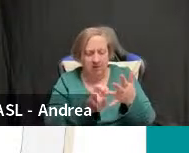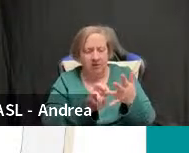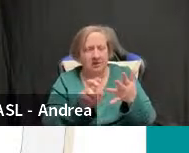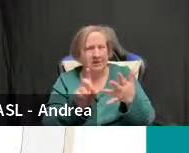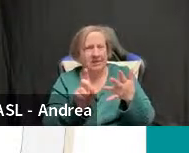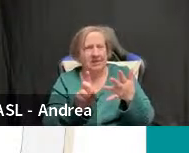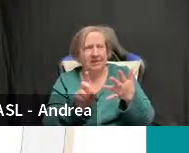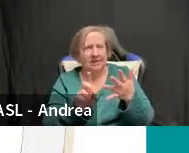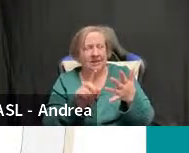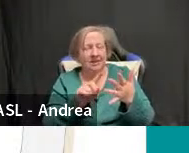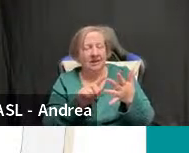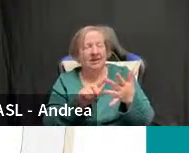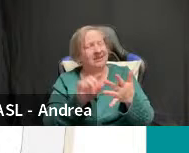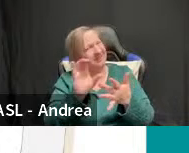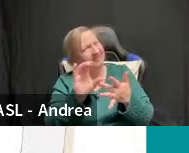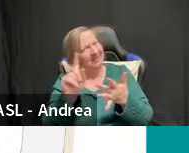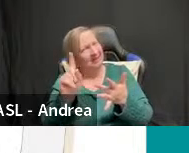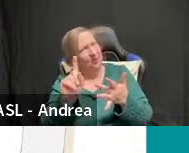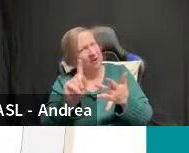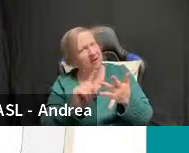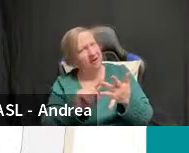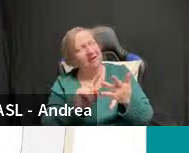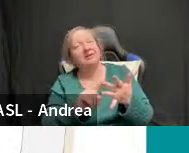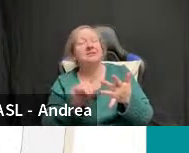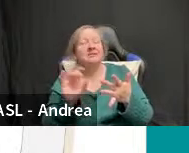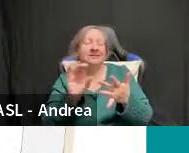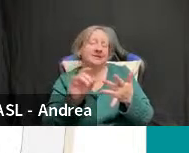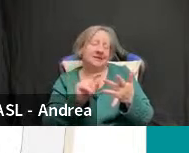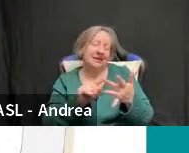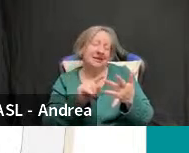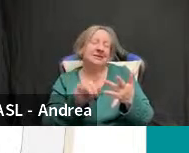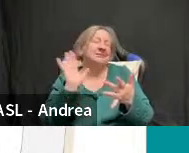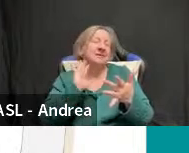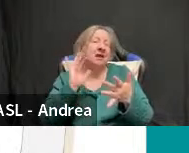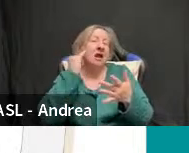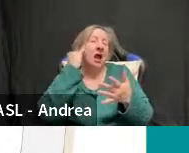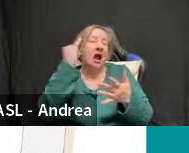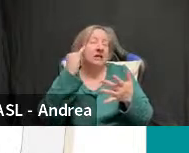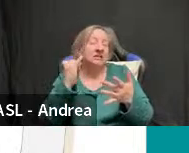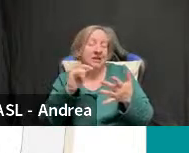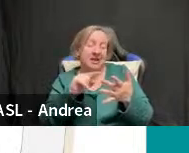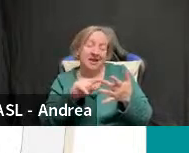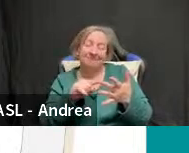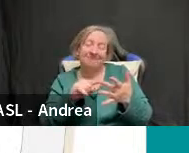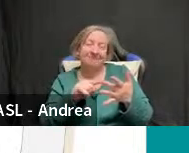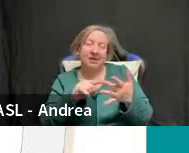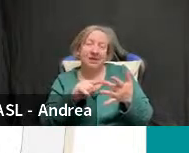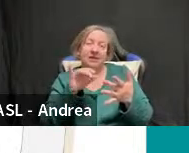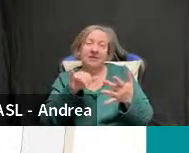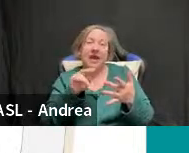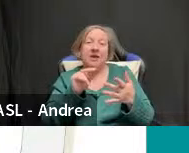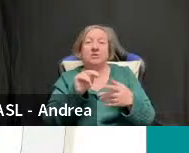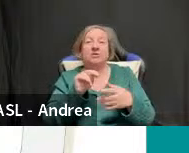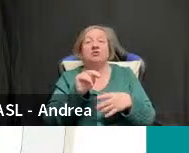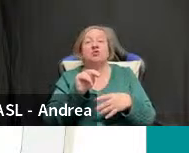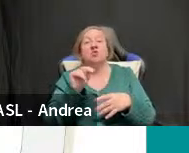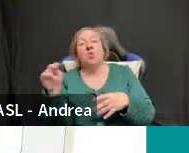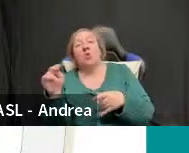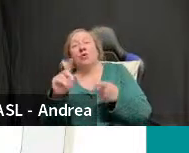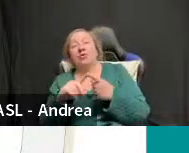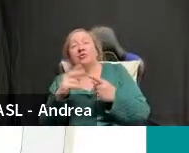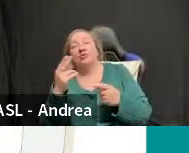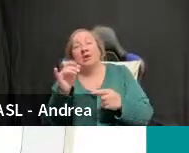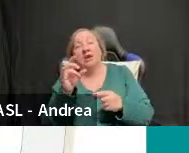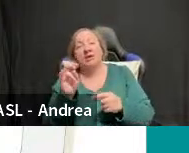is the C options, and those were earlier options which were pushed all the way north right up to Hayden Island. And what